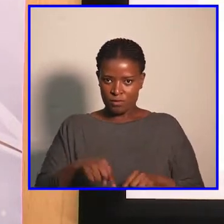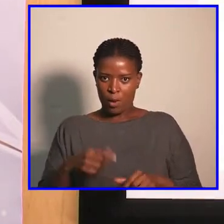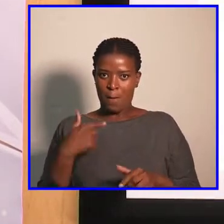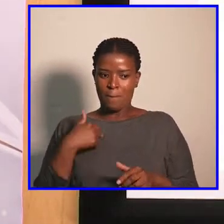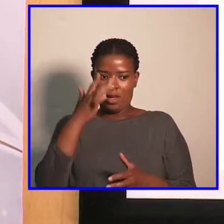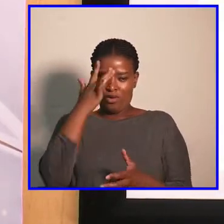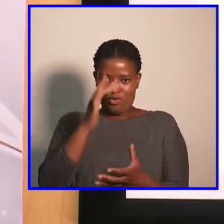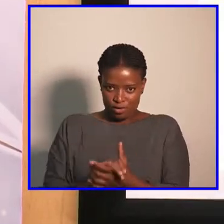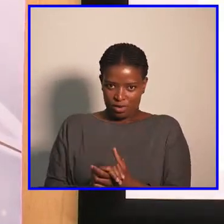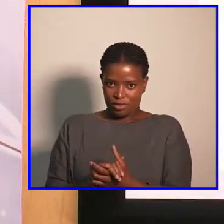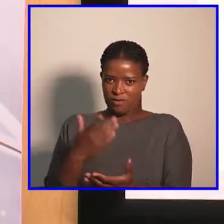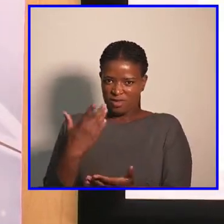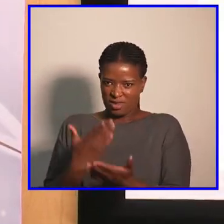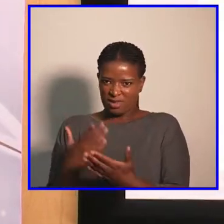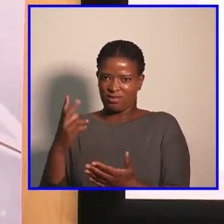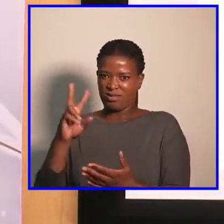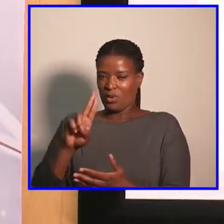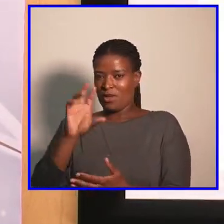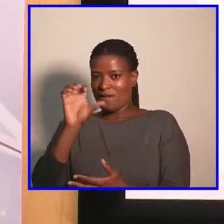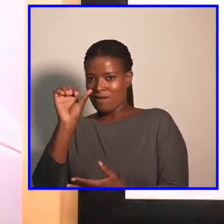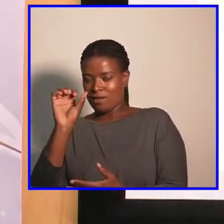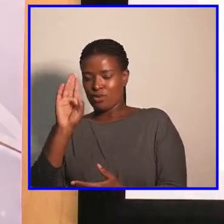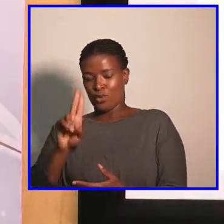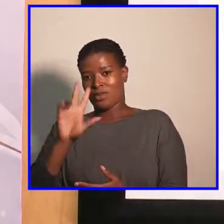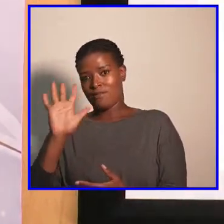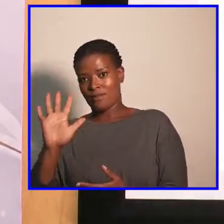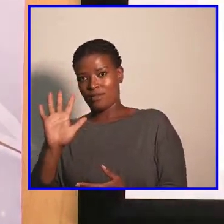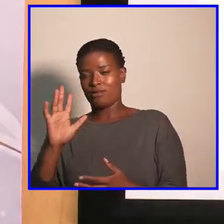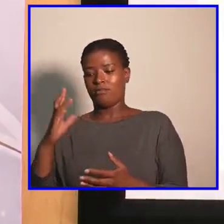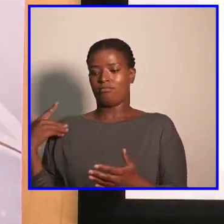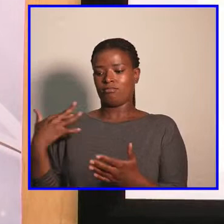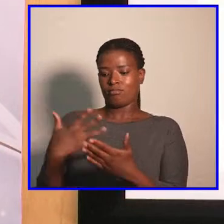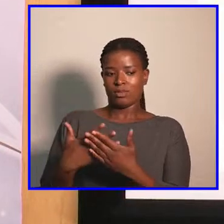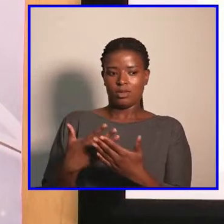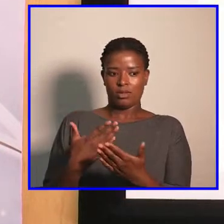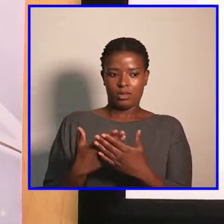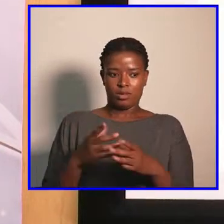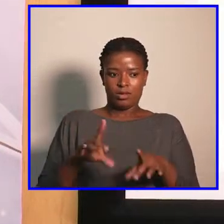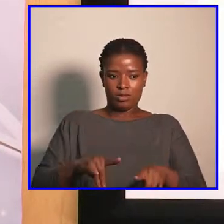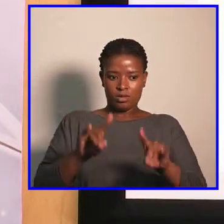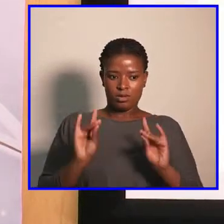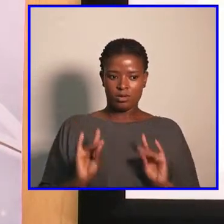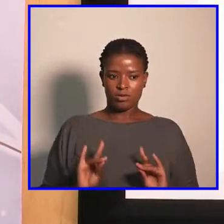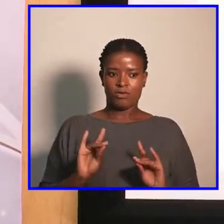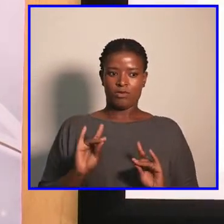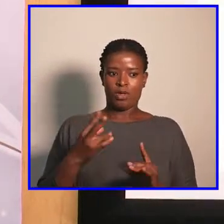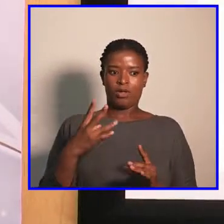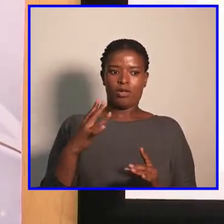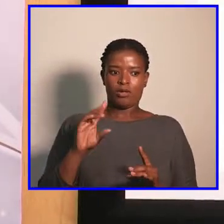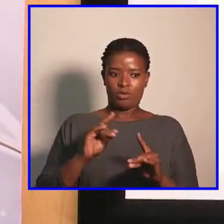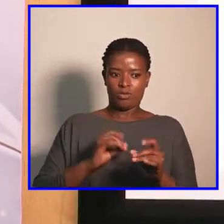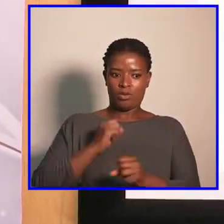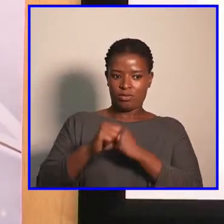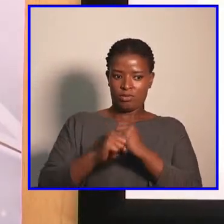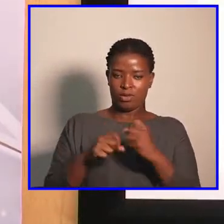to steer the Silver Jubilee ship, by the Commissioner, to its embarkment.